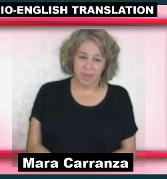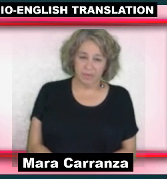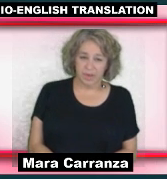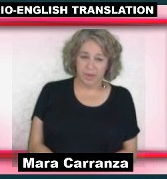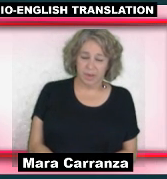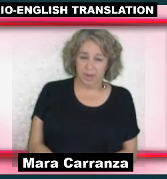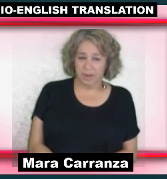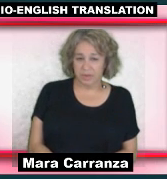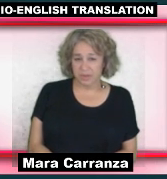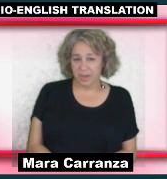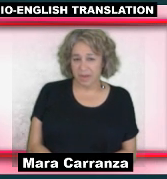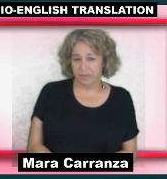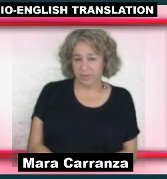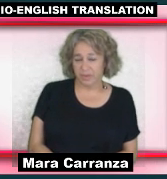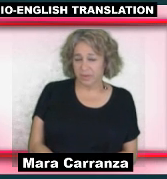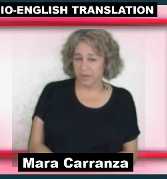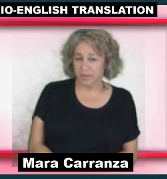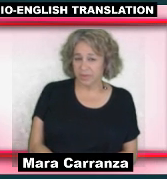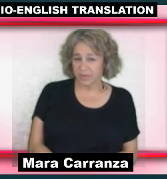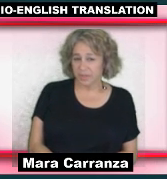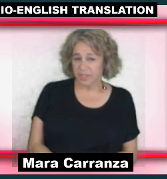because we have to have